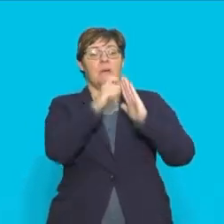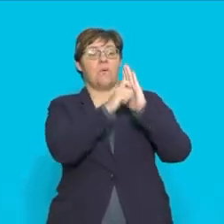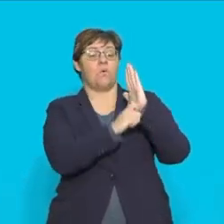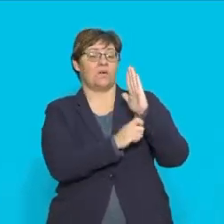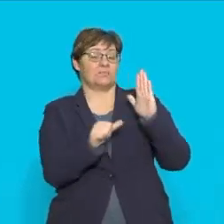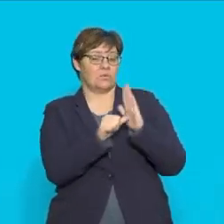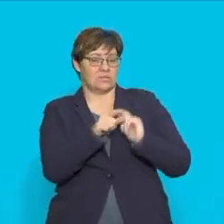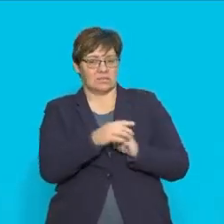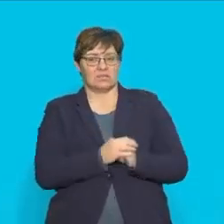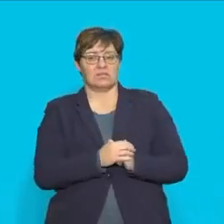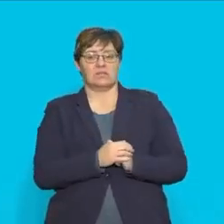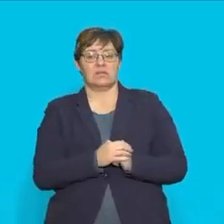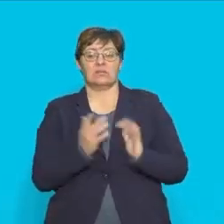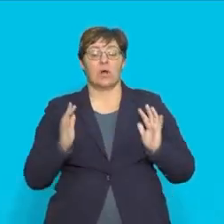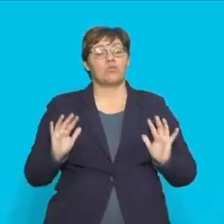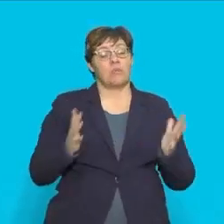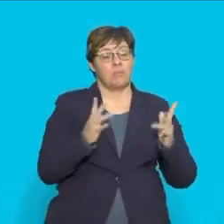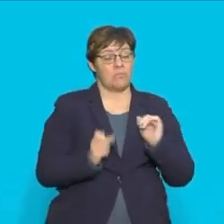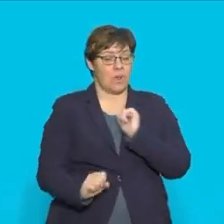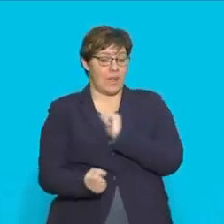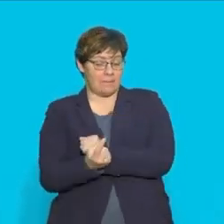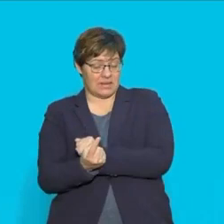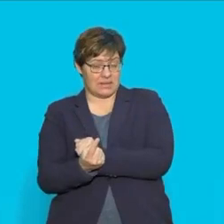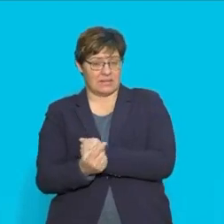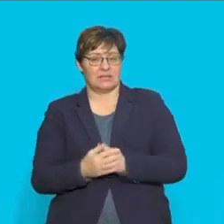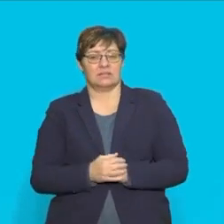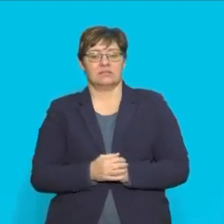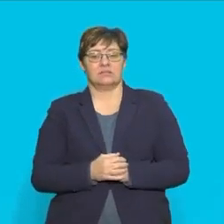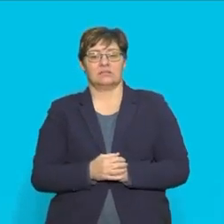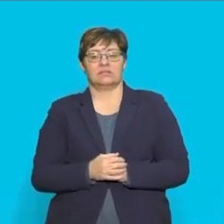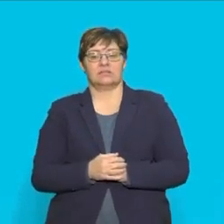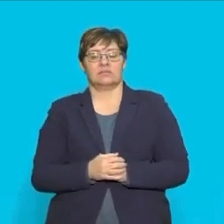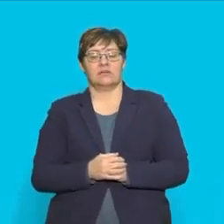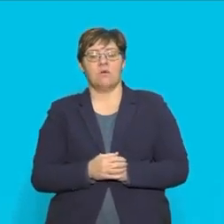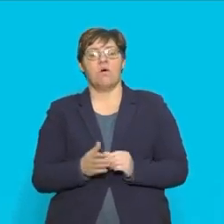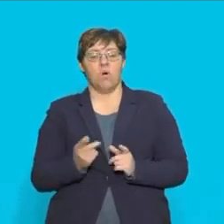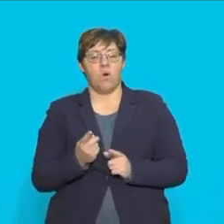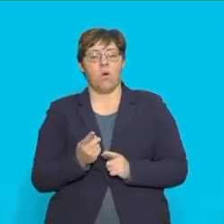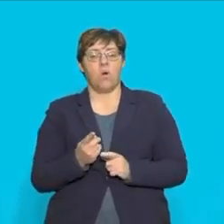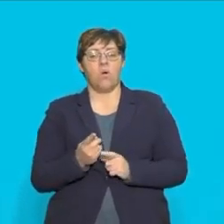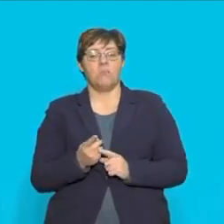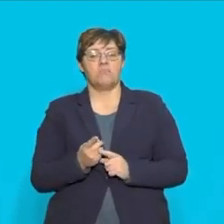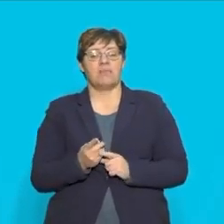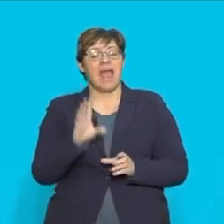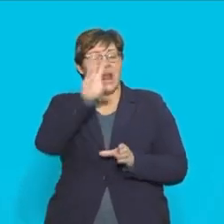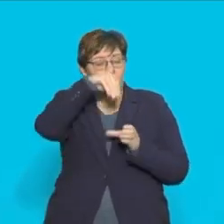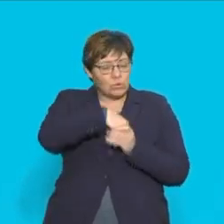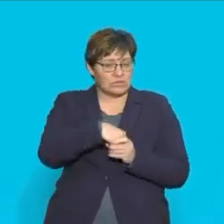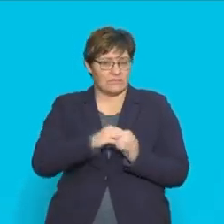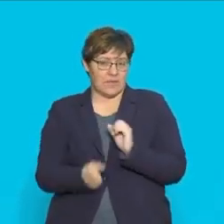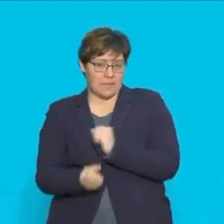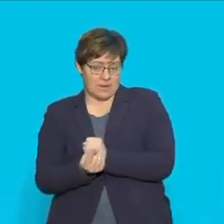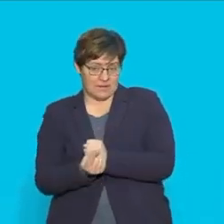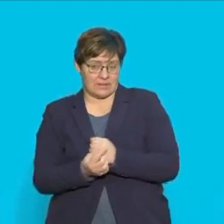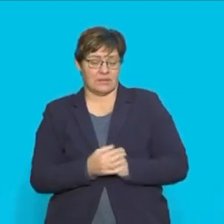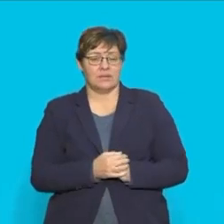And let's look at some more keywords. Complementary event, and we're going to look at mutually exclusive event.